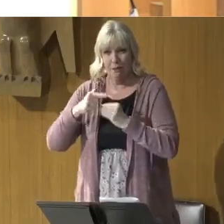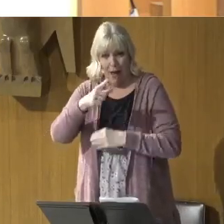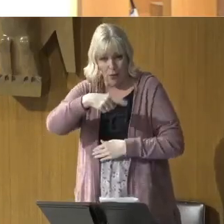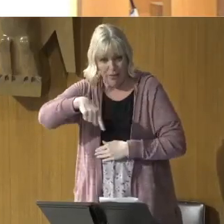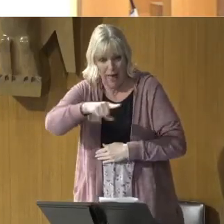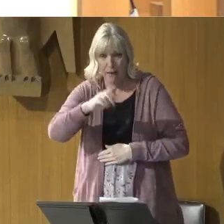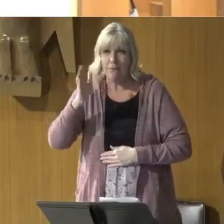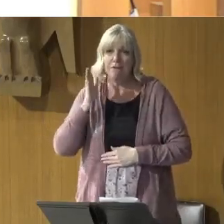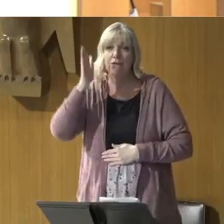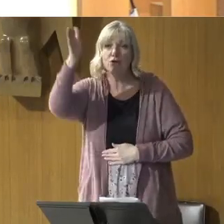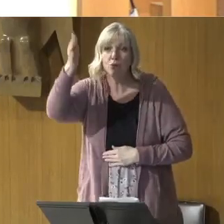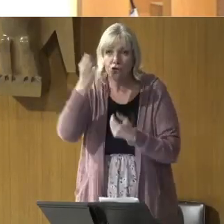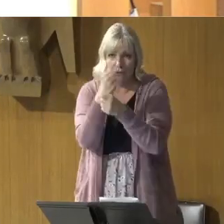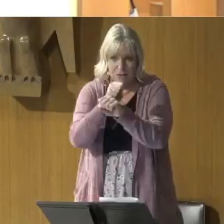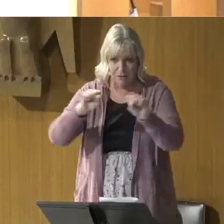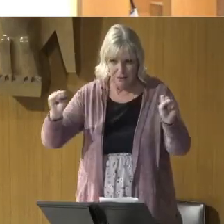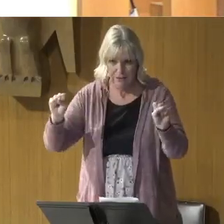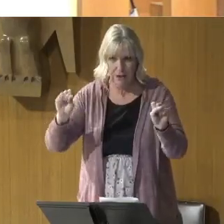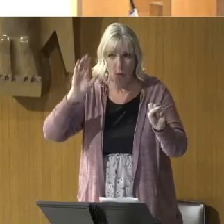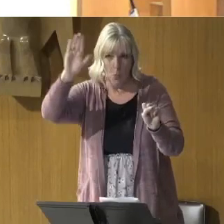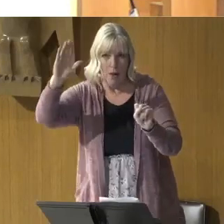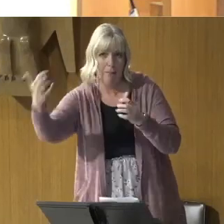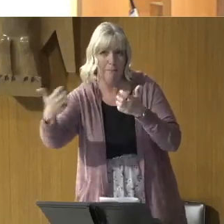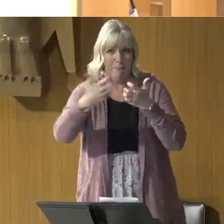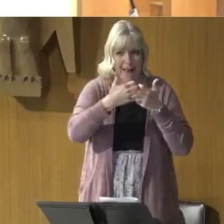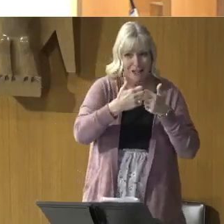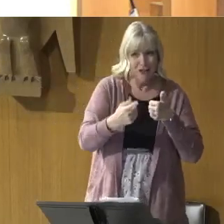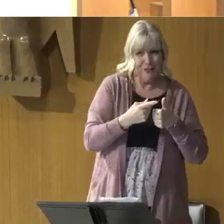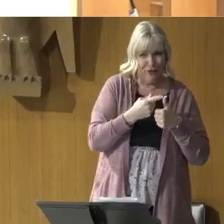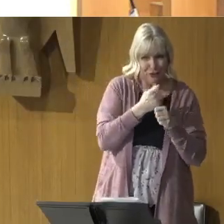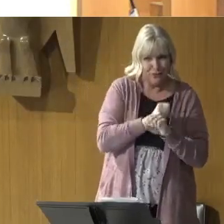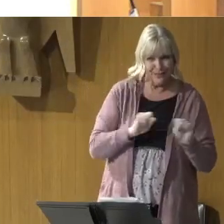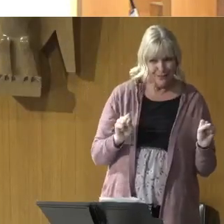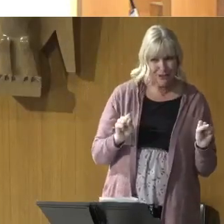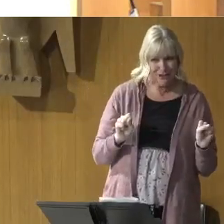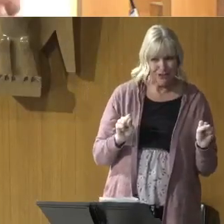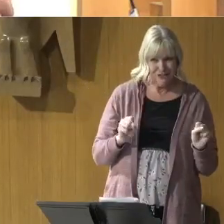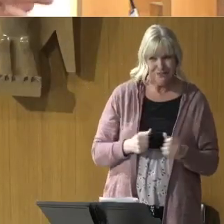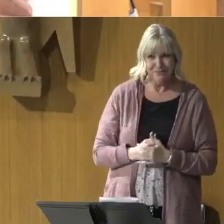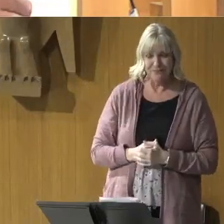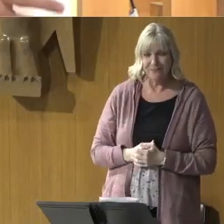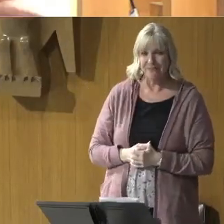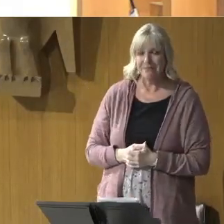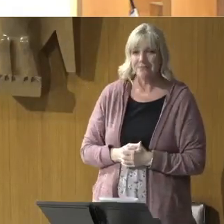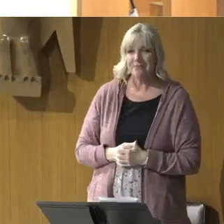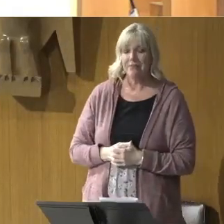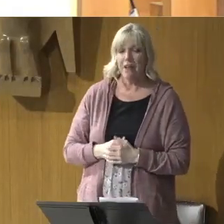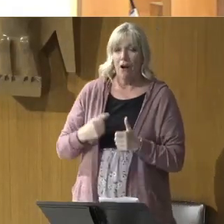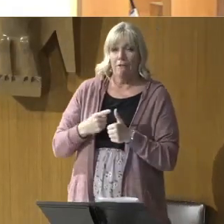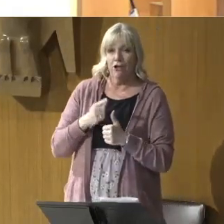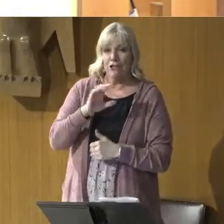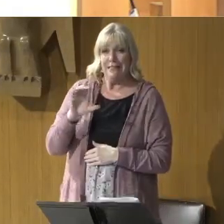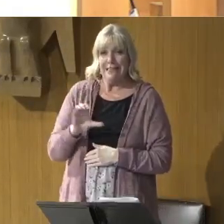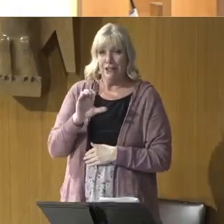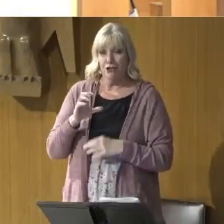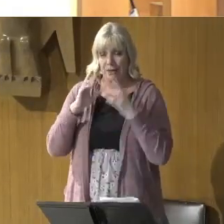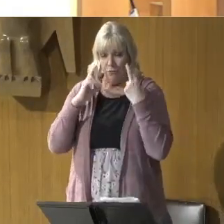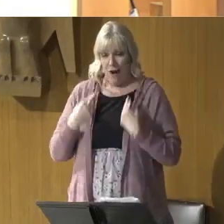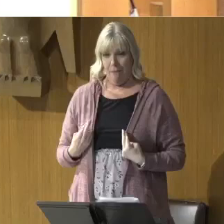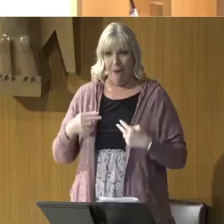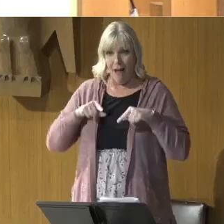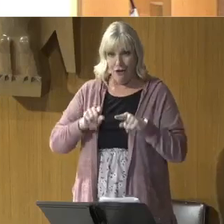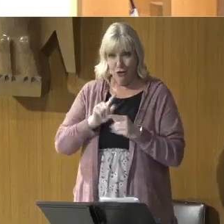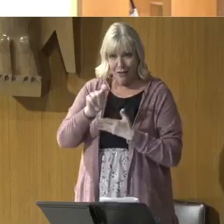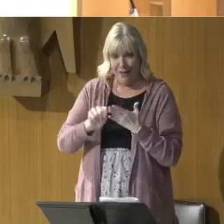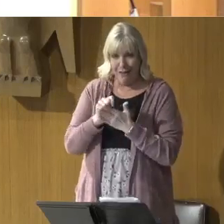to match the past redemption of Israel from Egypt. A first century rabbi during the time of Jesus